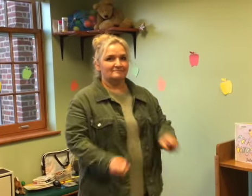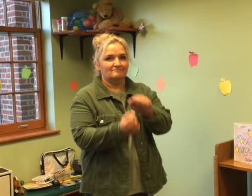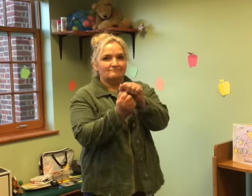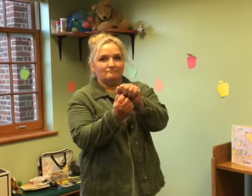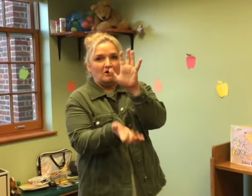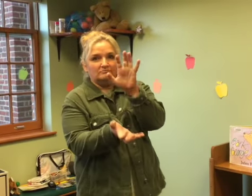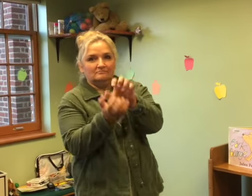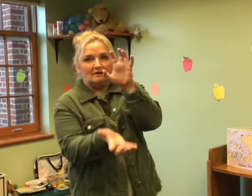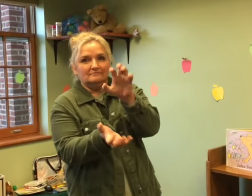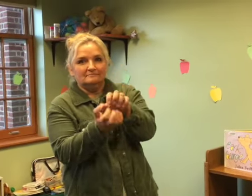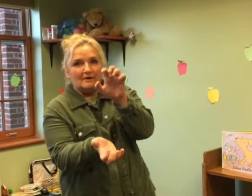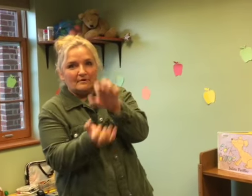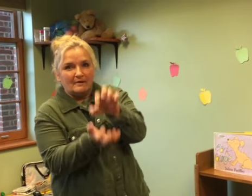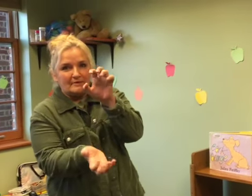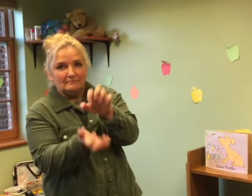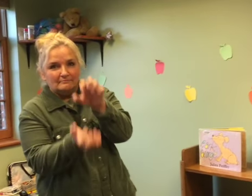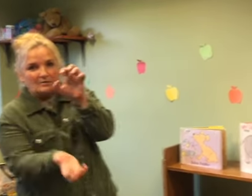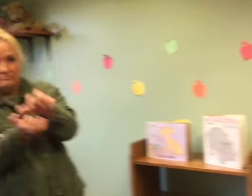again. Nice.